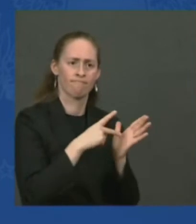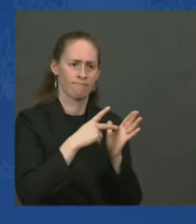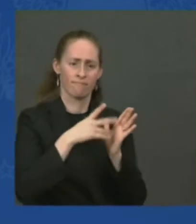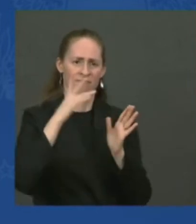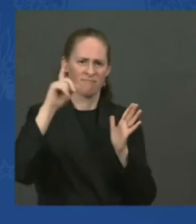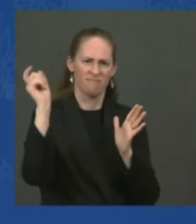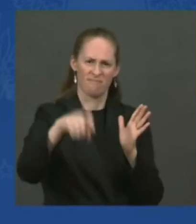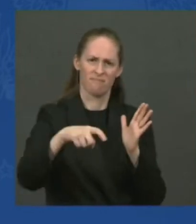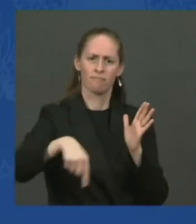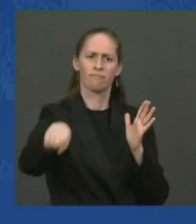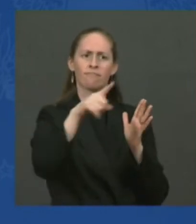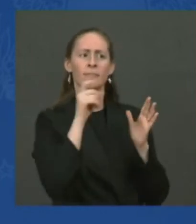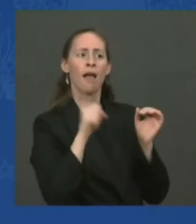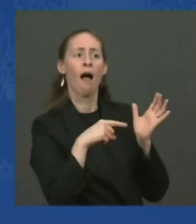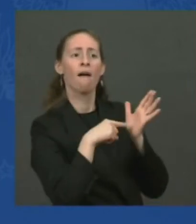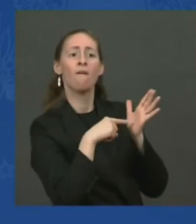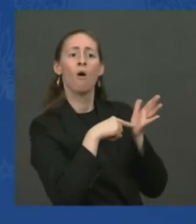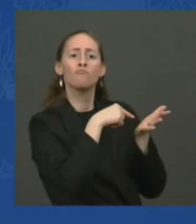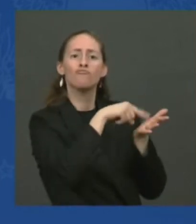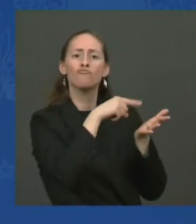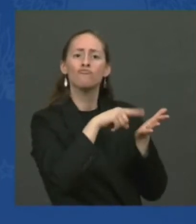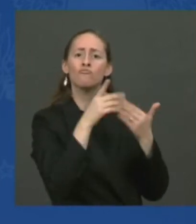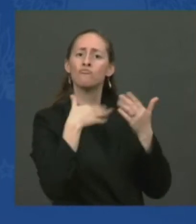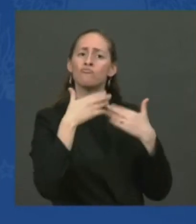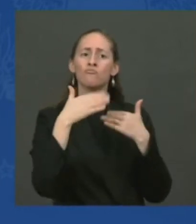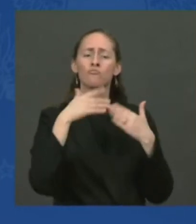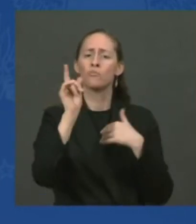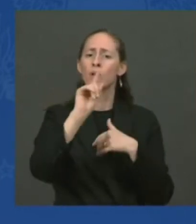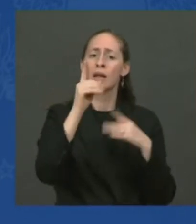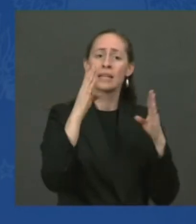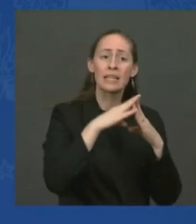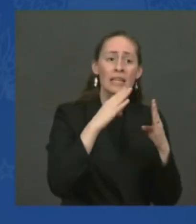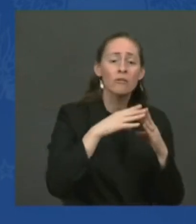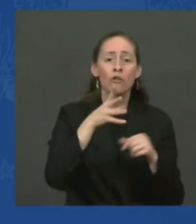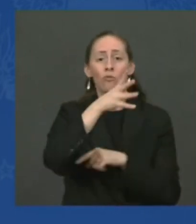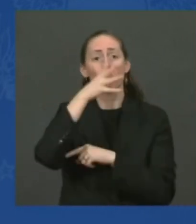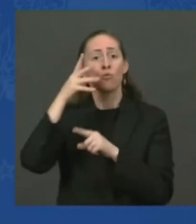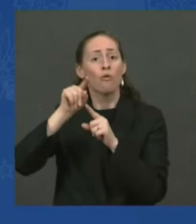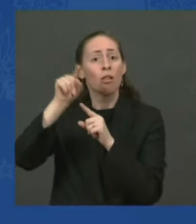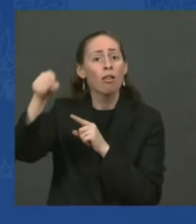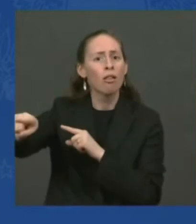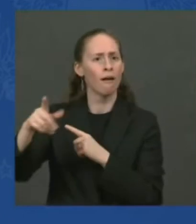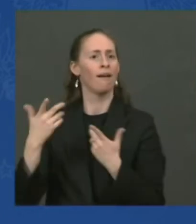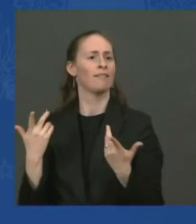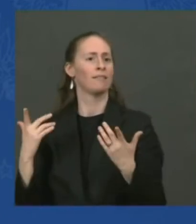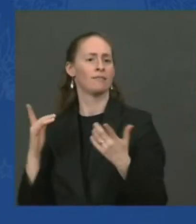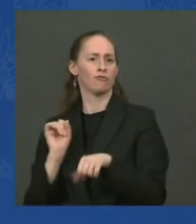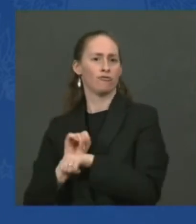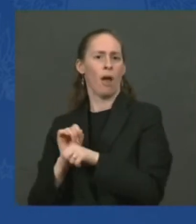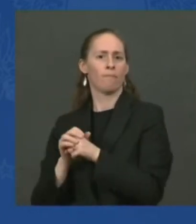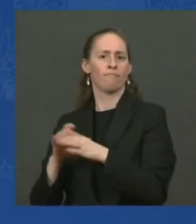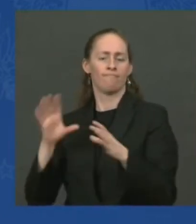America, urban, suburban, rural, and create jobs laying down those broadband lines. No parent,